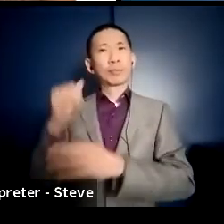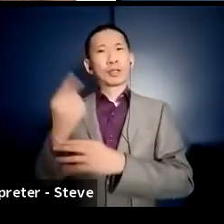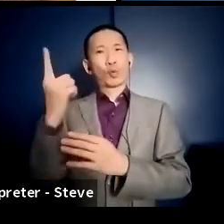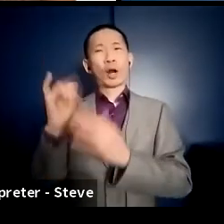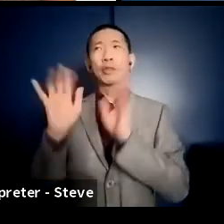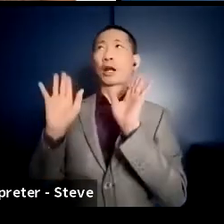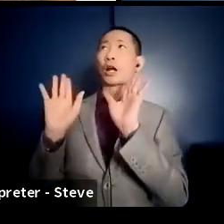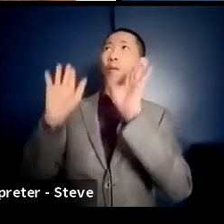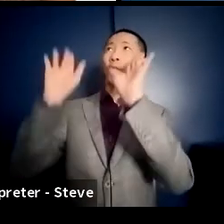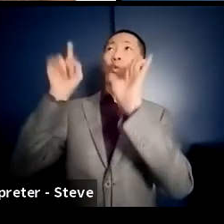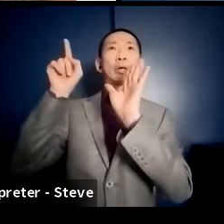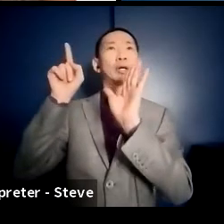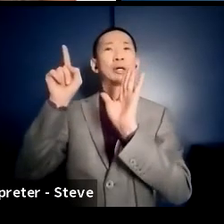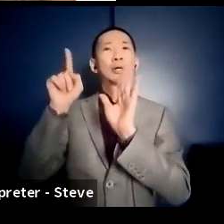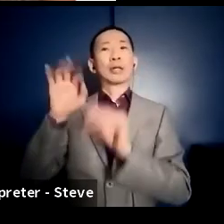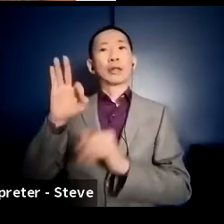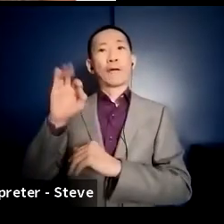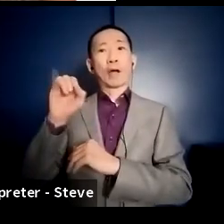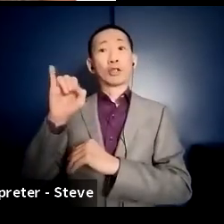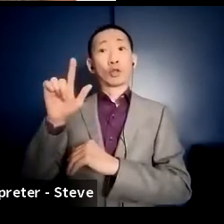upholding the fossil fuel industry,